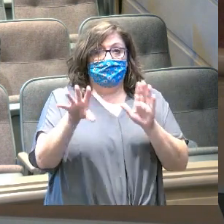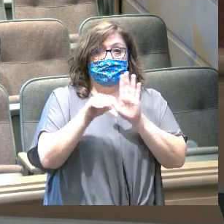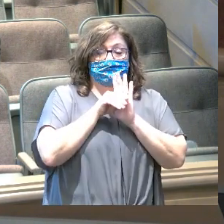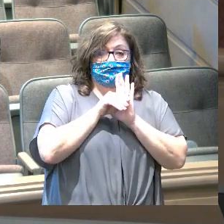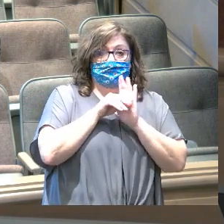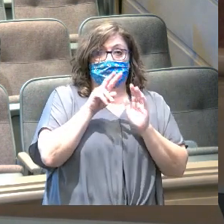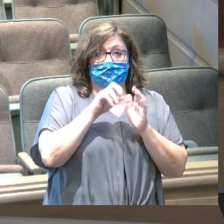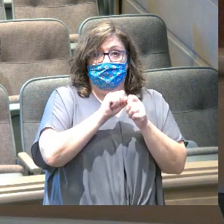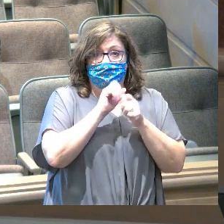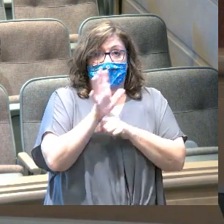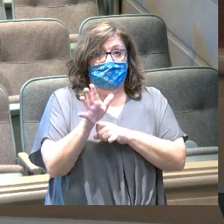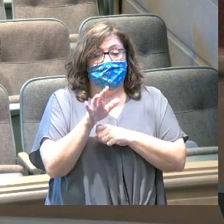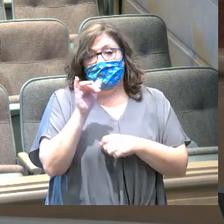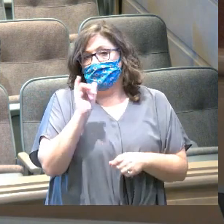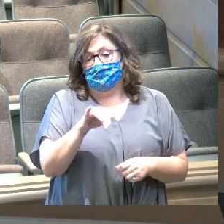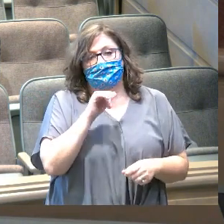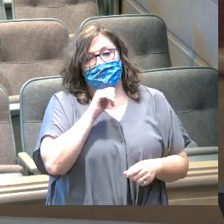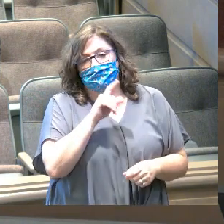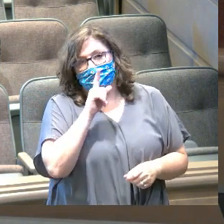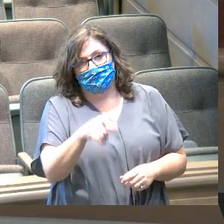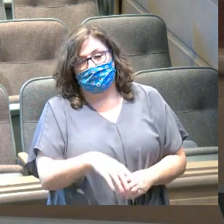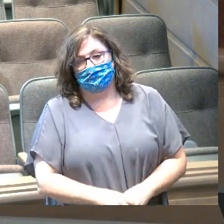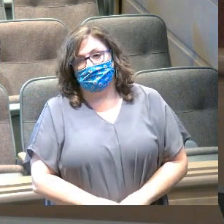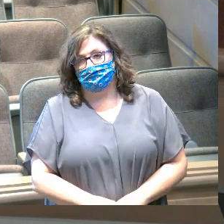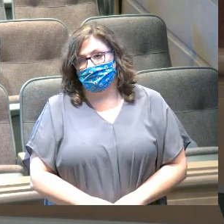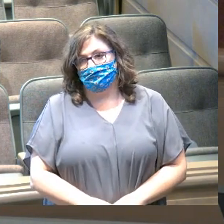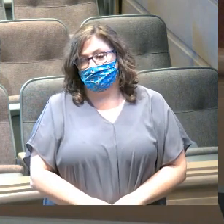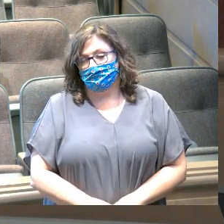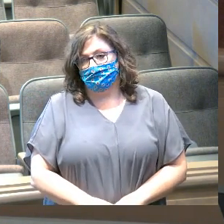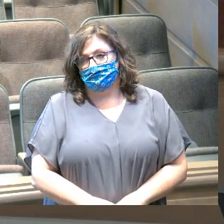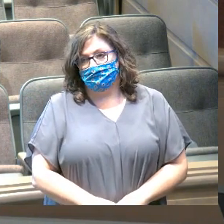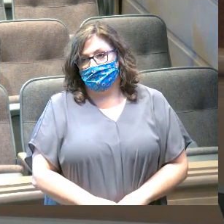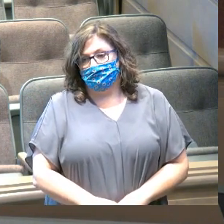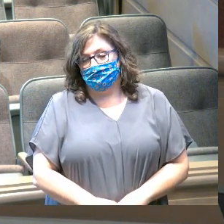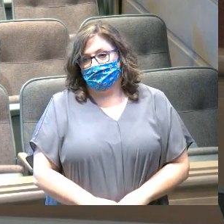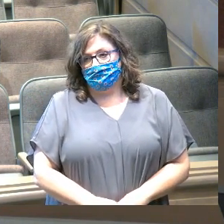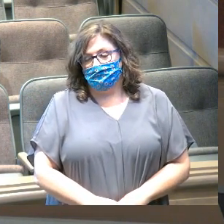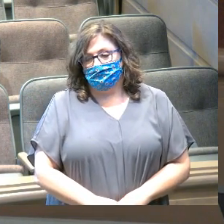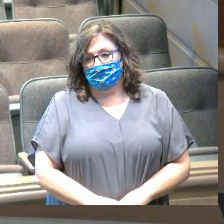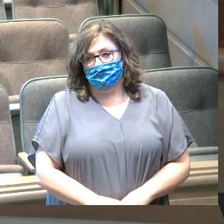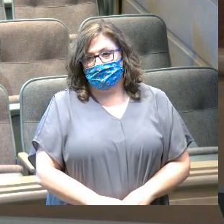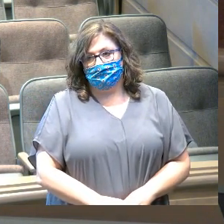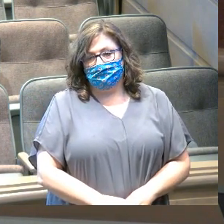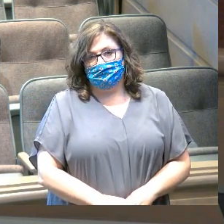That's hogwash. Absolute hogwash.